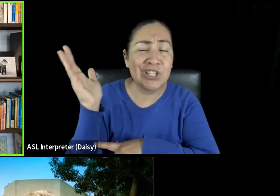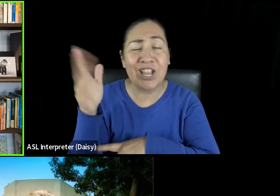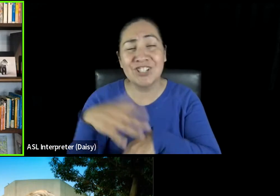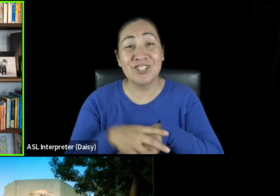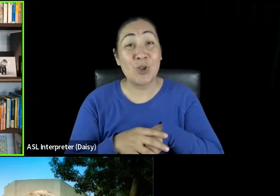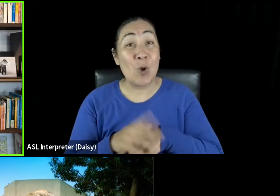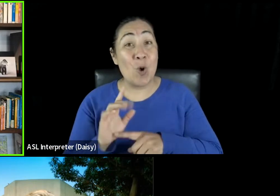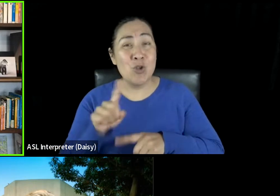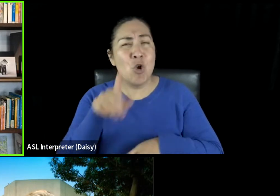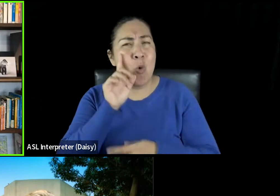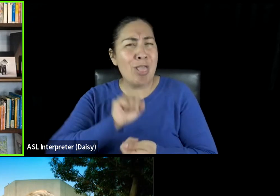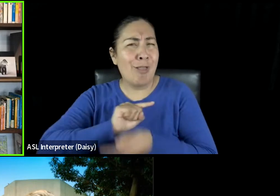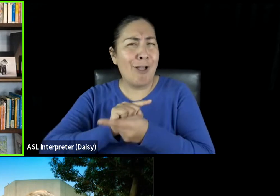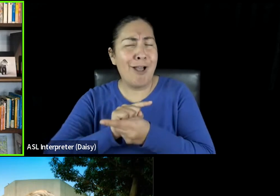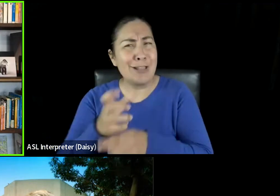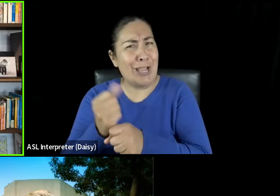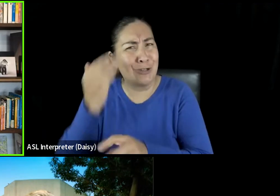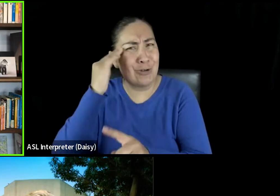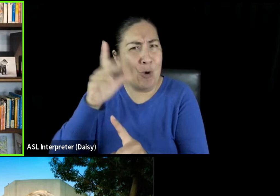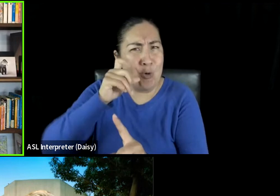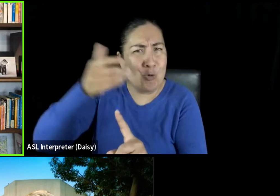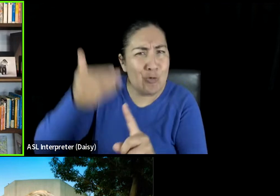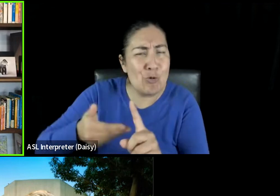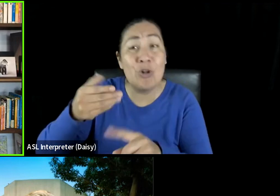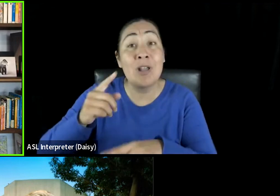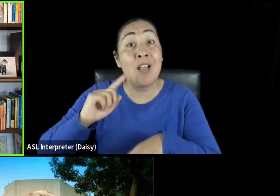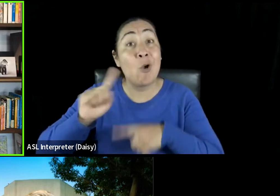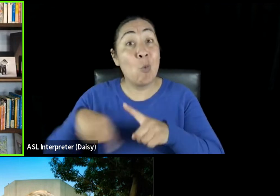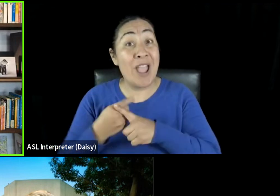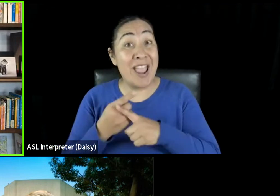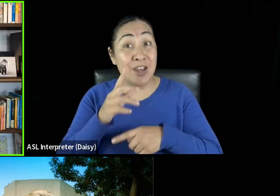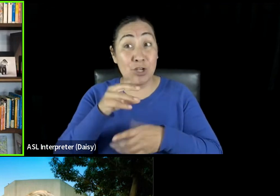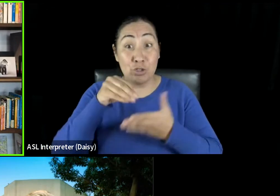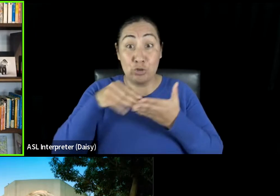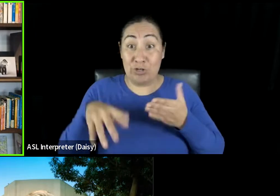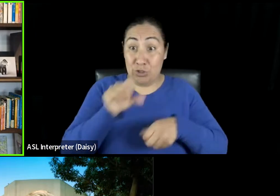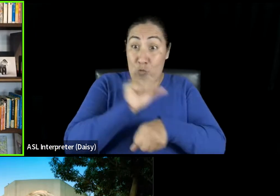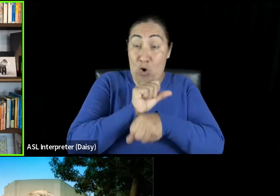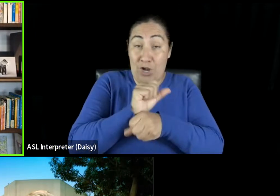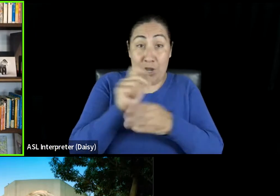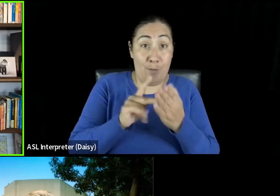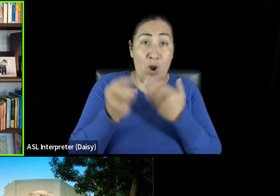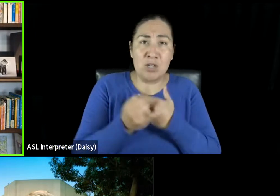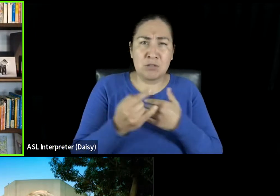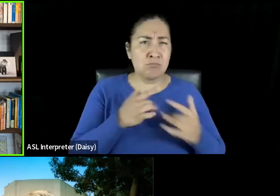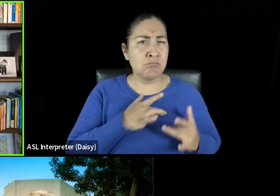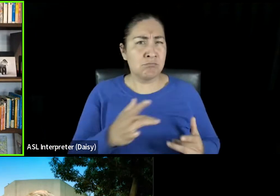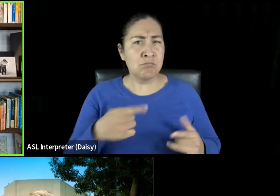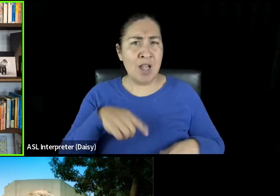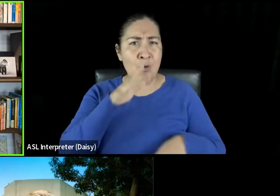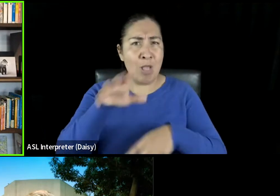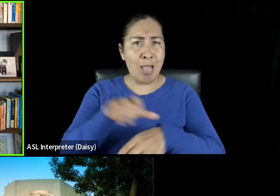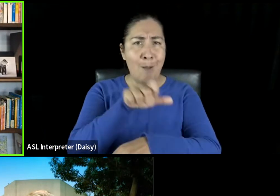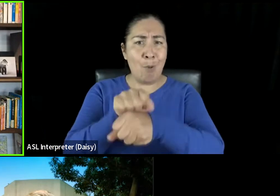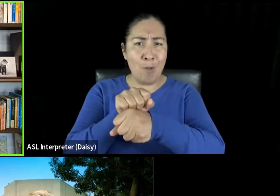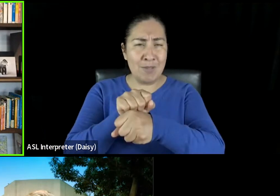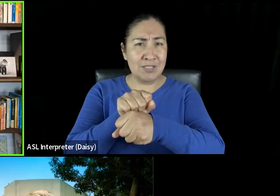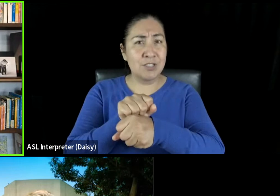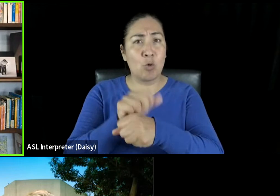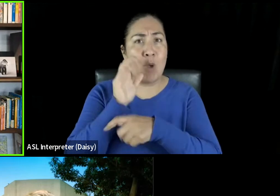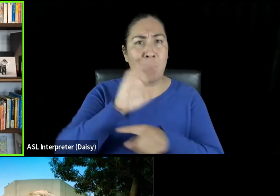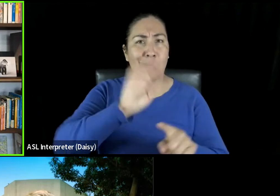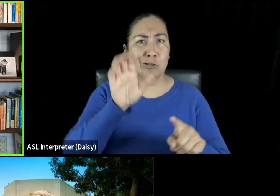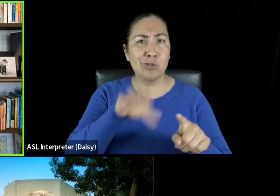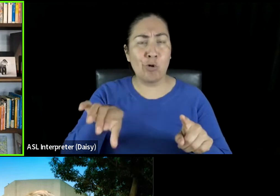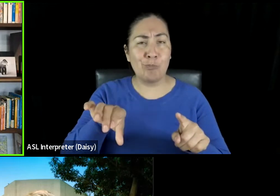on projects, typically I will make appointments with them to have a Zoom meeting once a week so that we can talk about what they're doing.